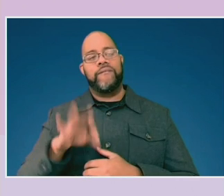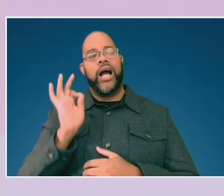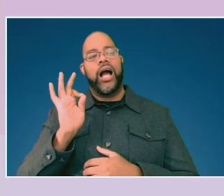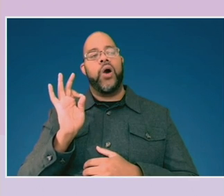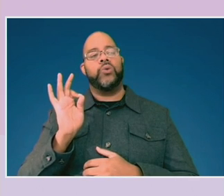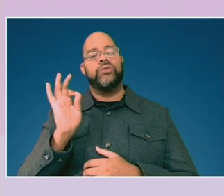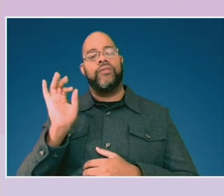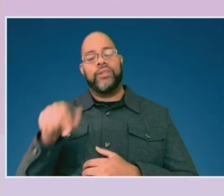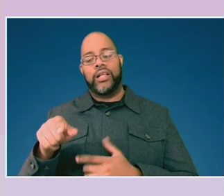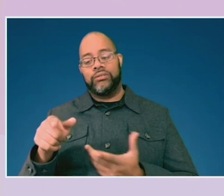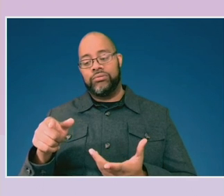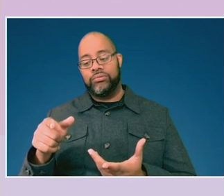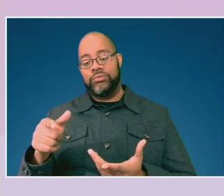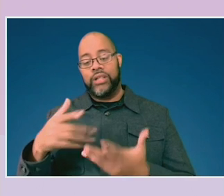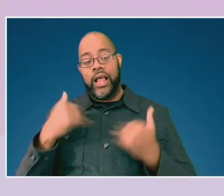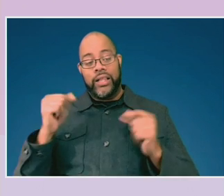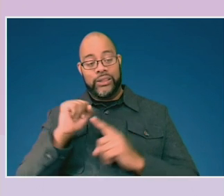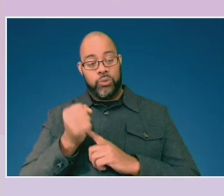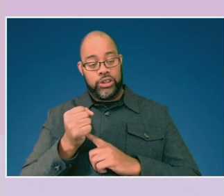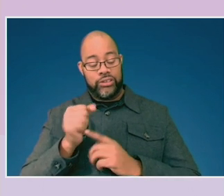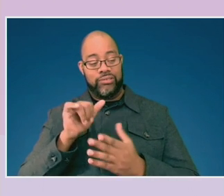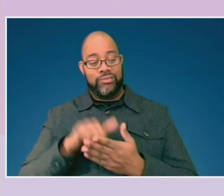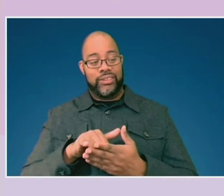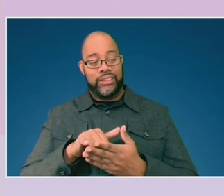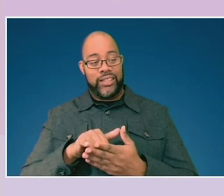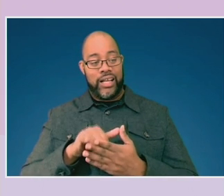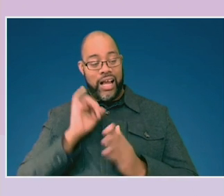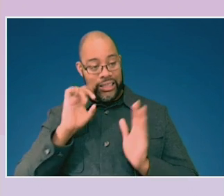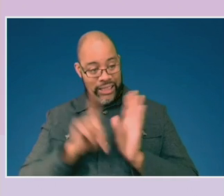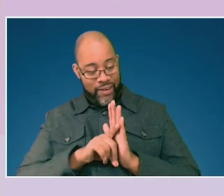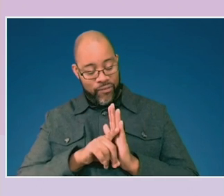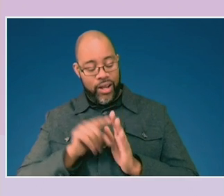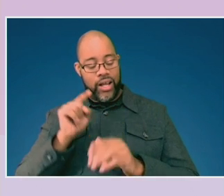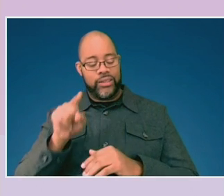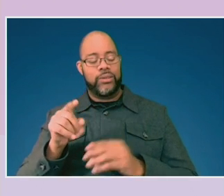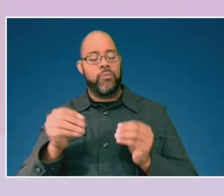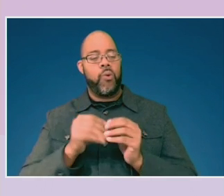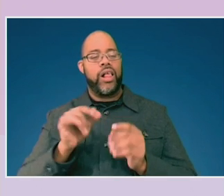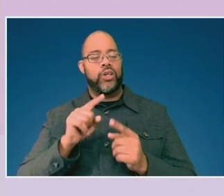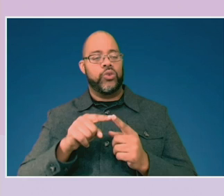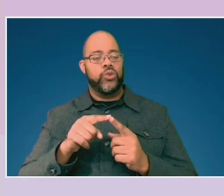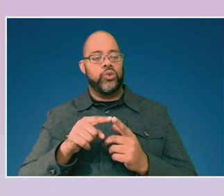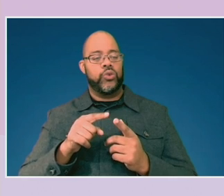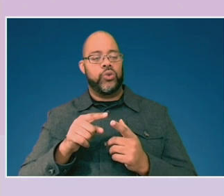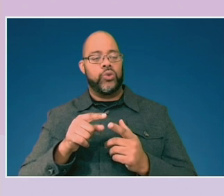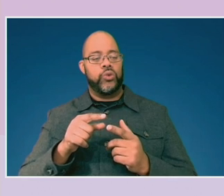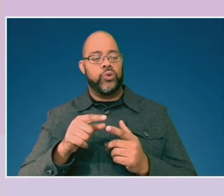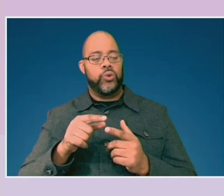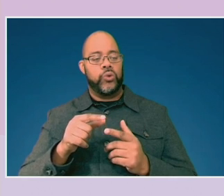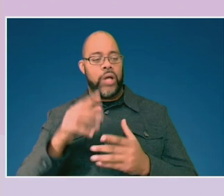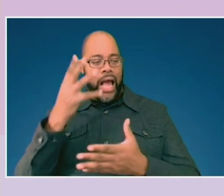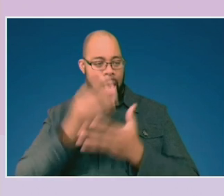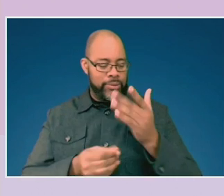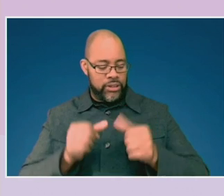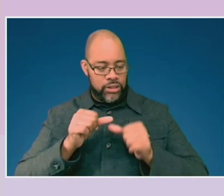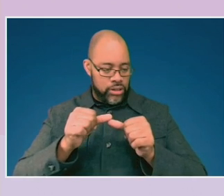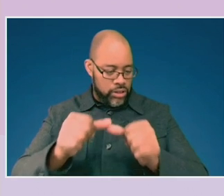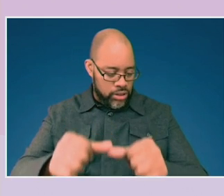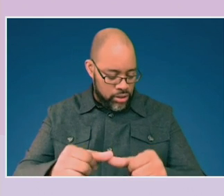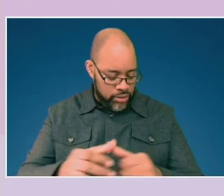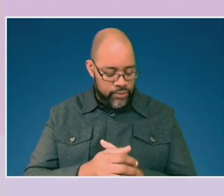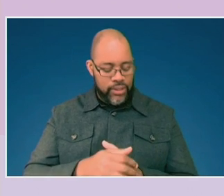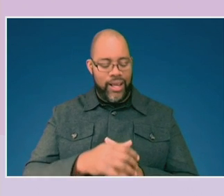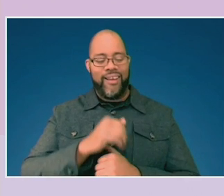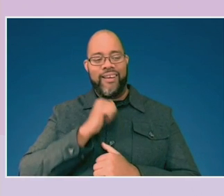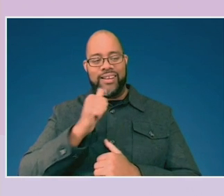with health conditions that had been identified were more likely to be chronically absent and not